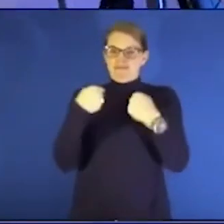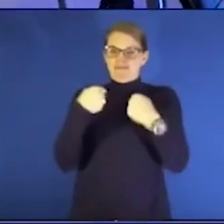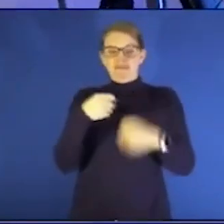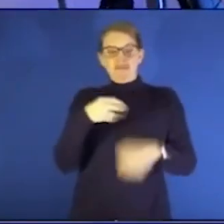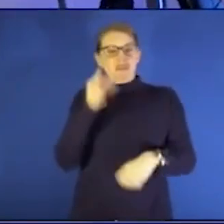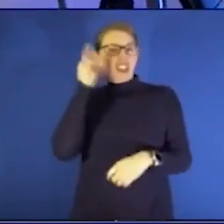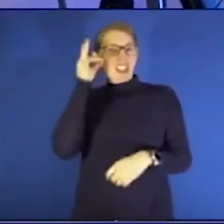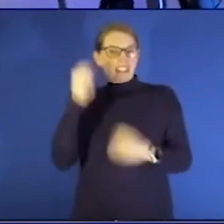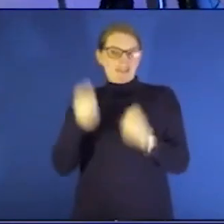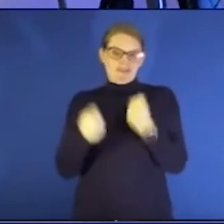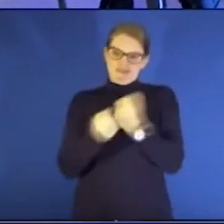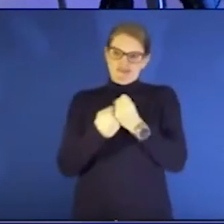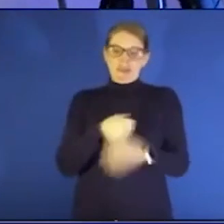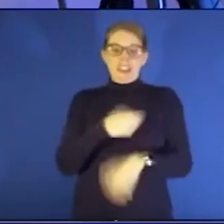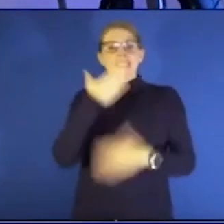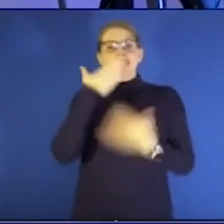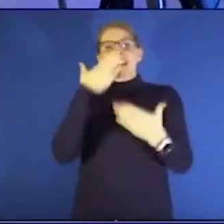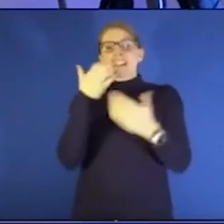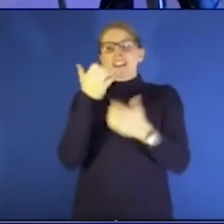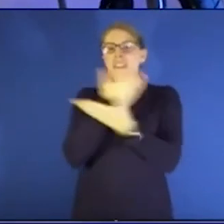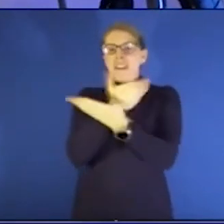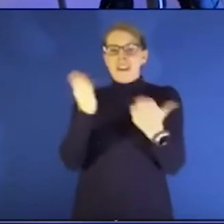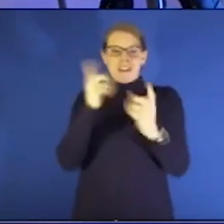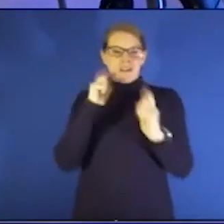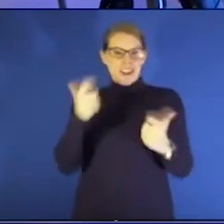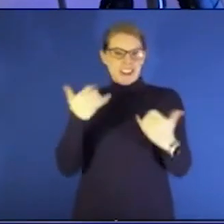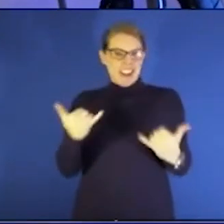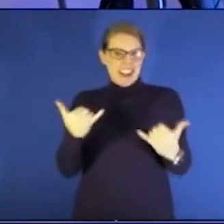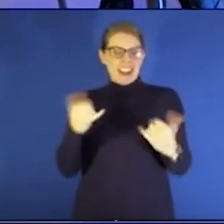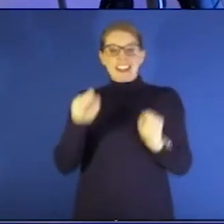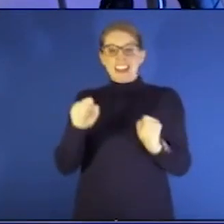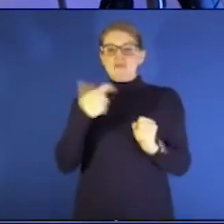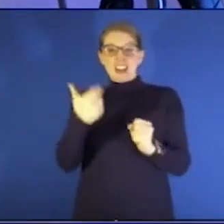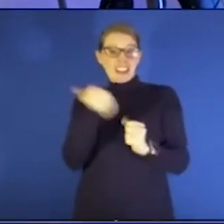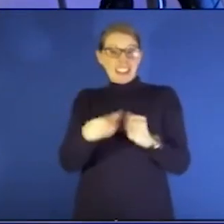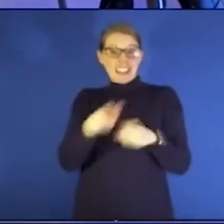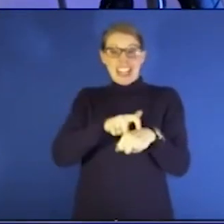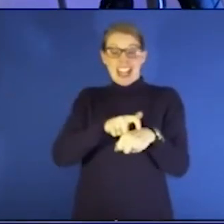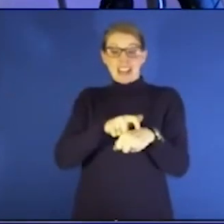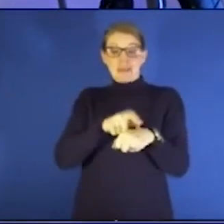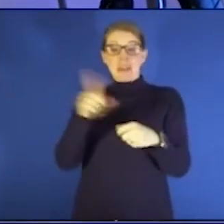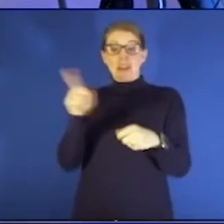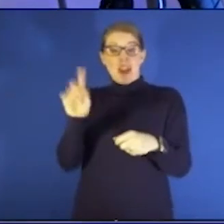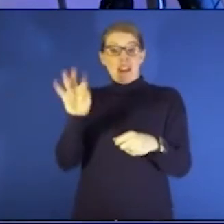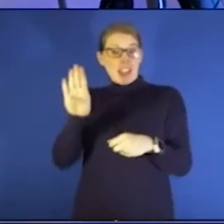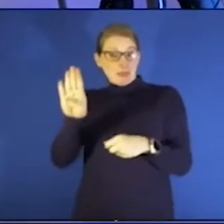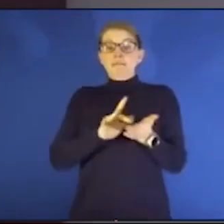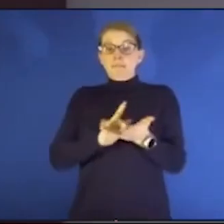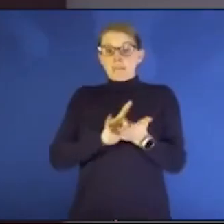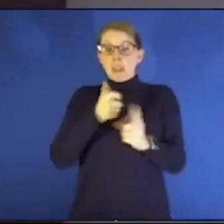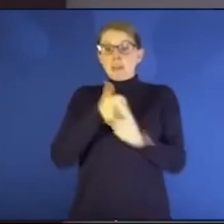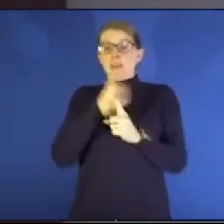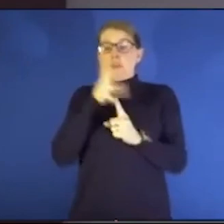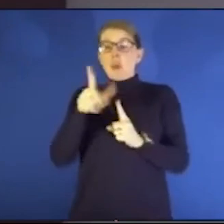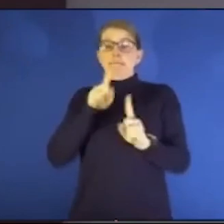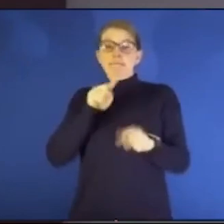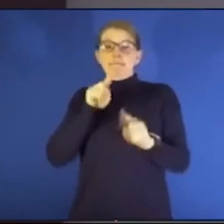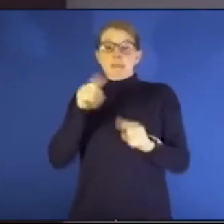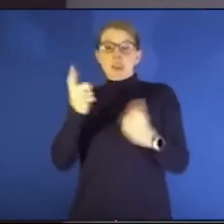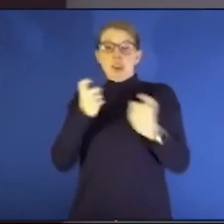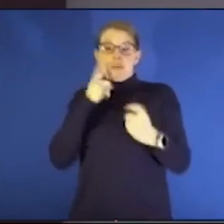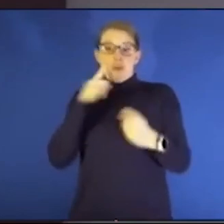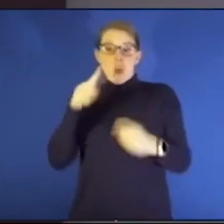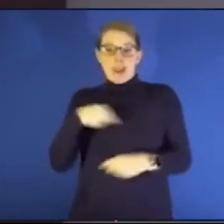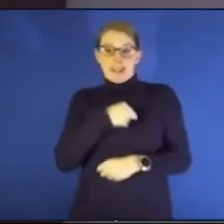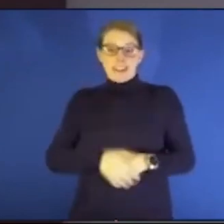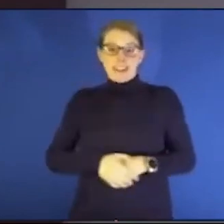right, everyone. Thank you so much for being with us today. Don't forget you can catch our show anytime by logging on to our Facebook page and also our YouTube channel. So everyone, please have a great,